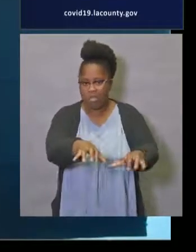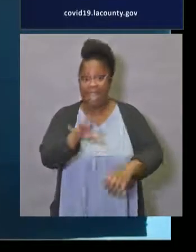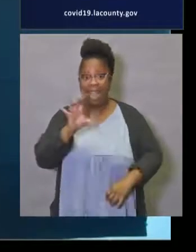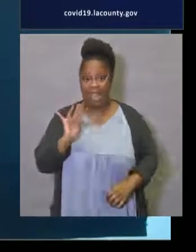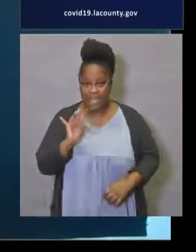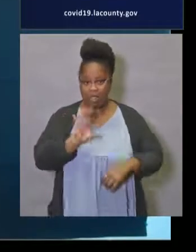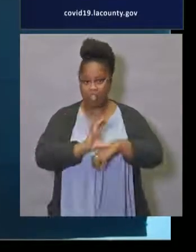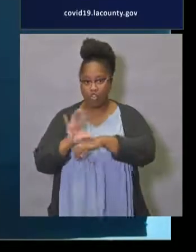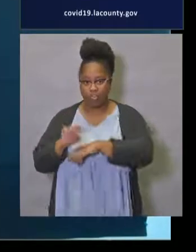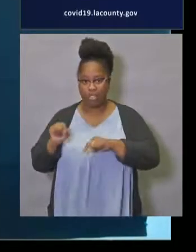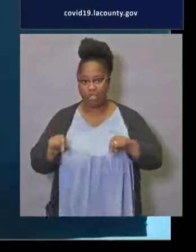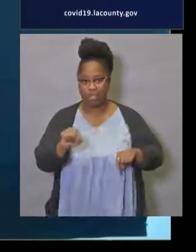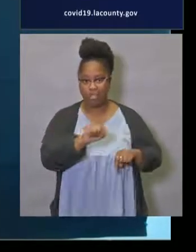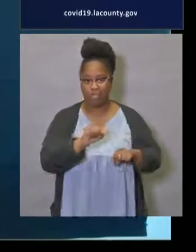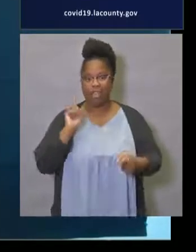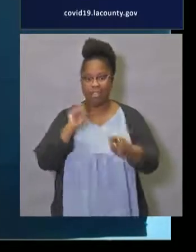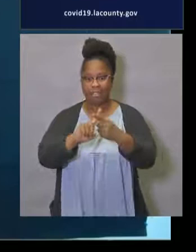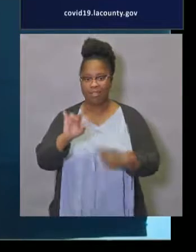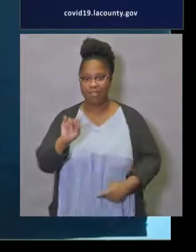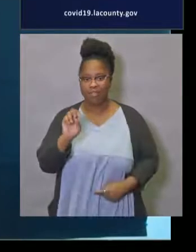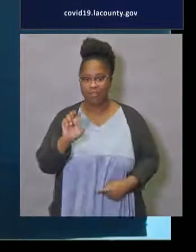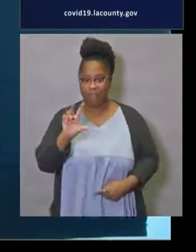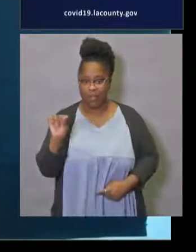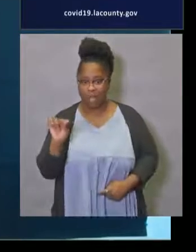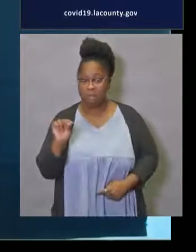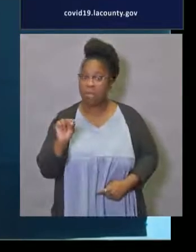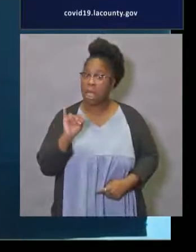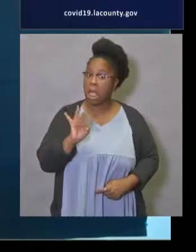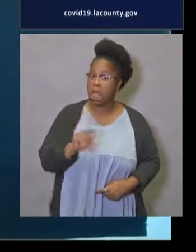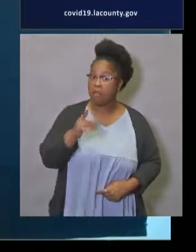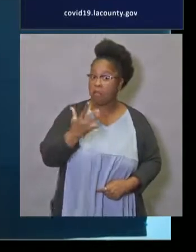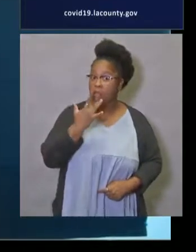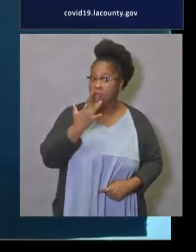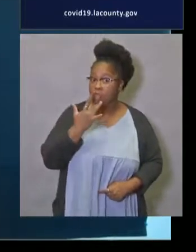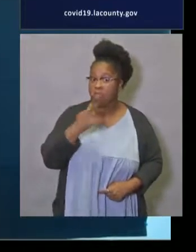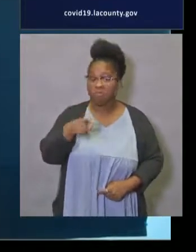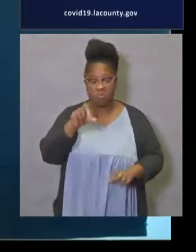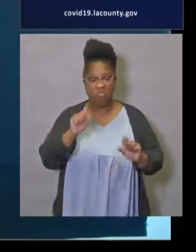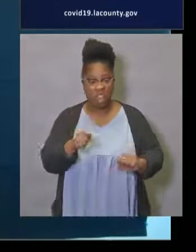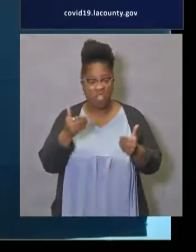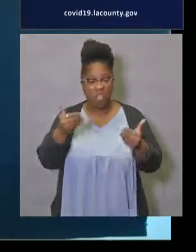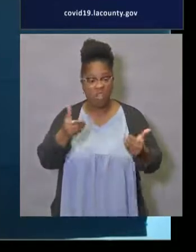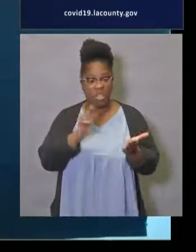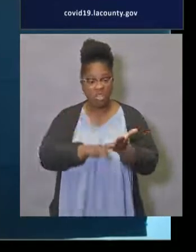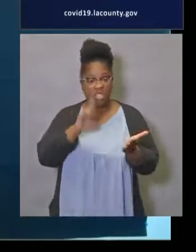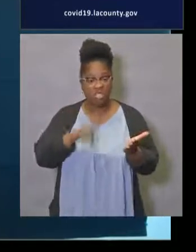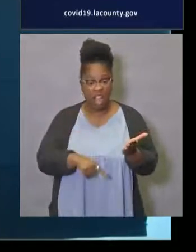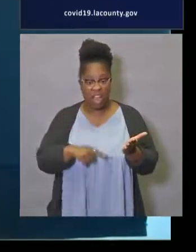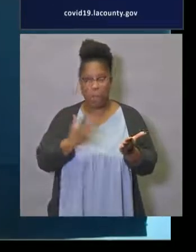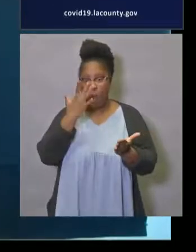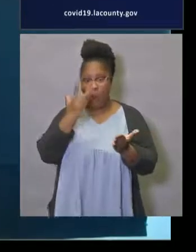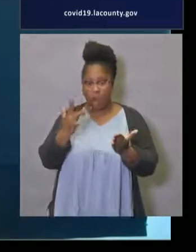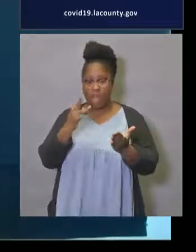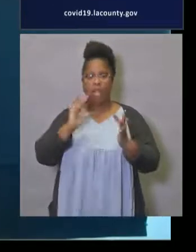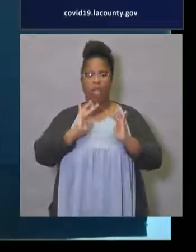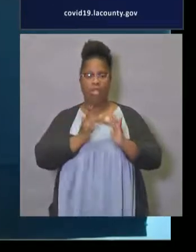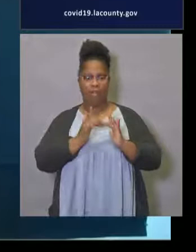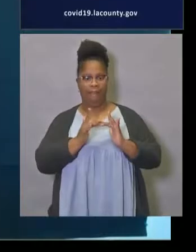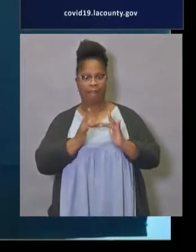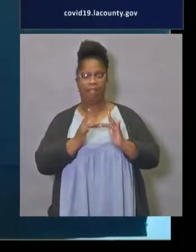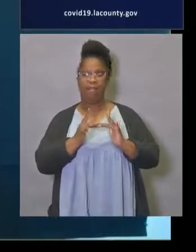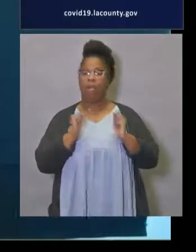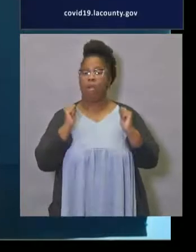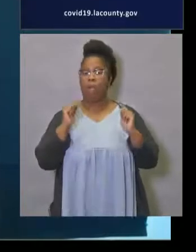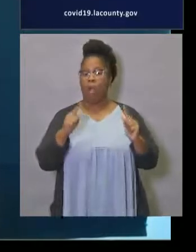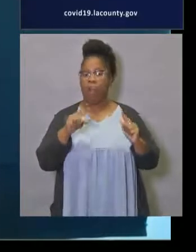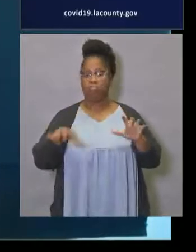30th. If you prefer, you can also have the option of pre-registering for a test online. All of the sites can